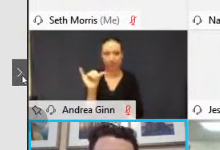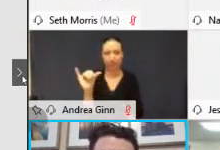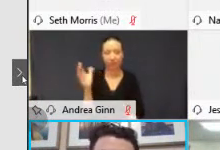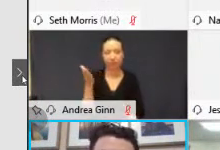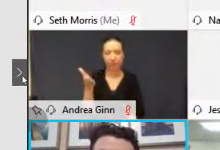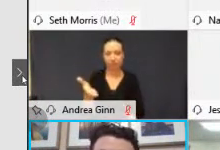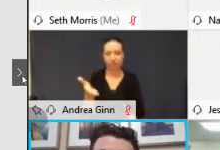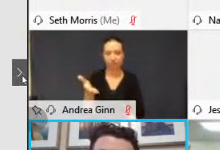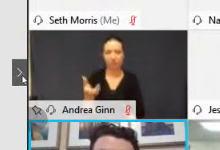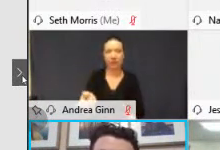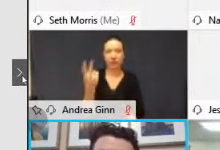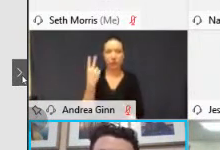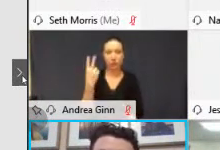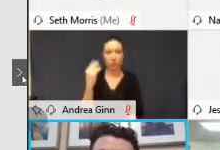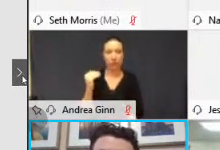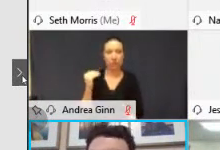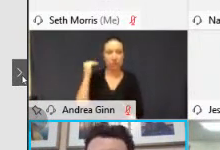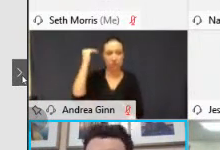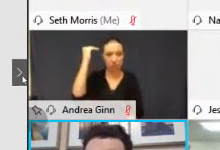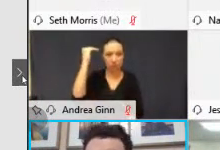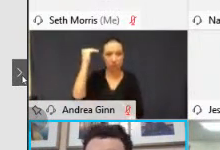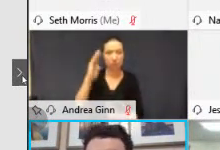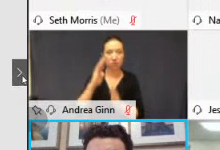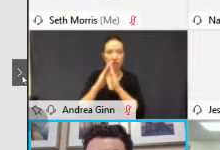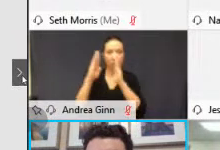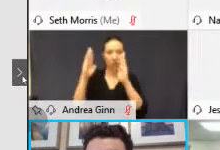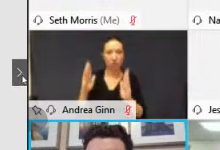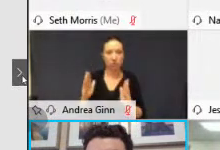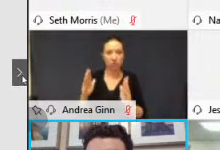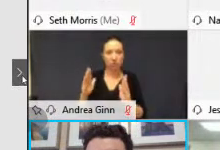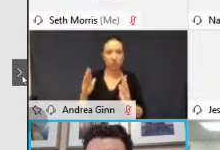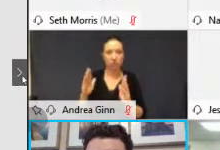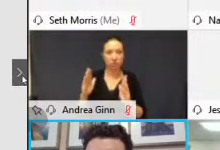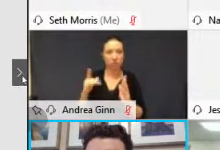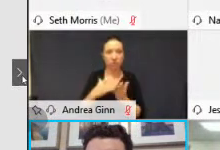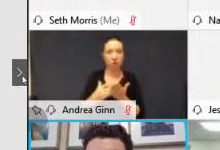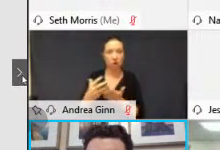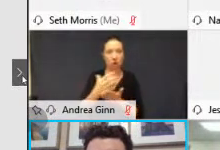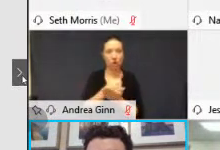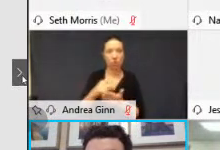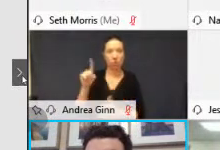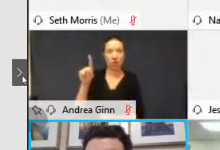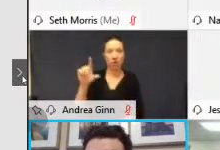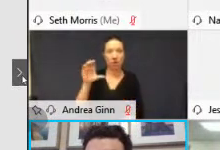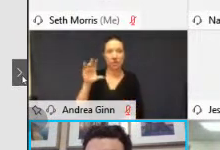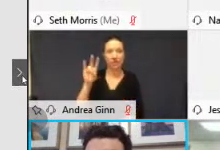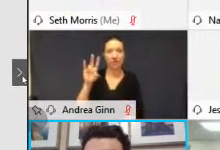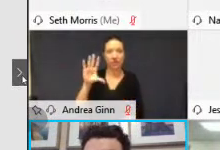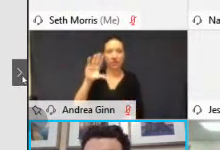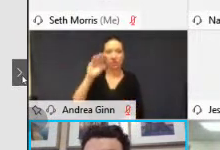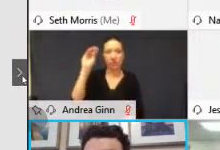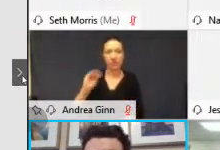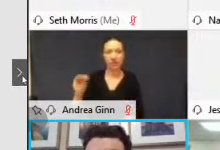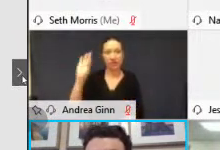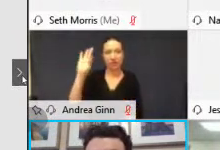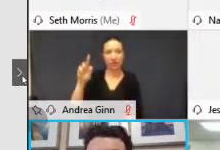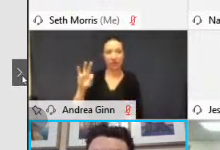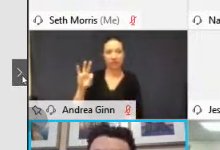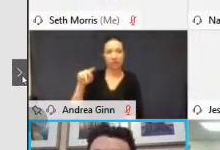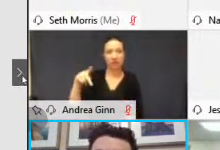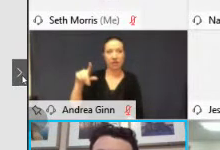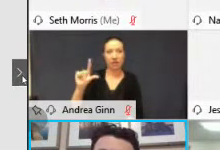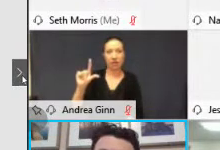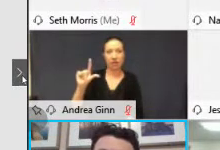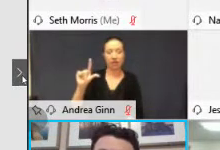at a 2-adult household at 175% of the federal poverty level. That puts them at an annual income